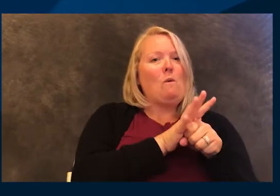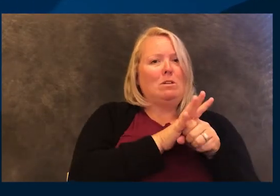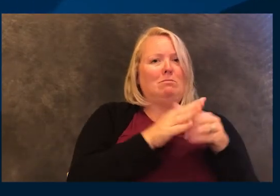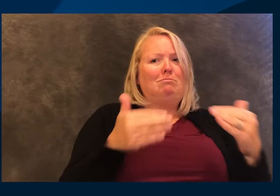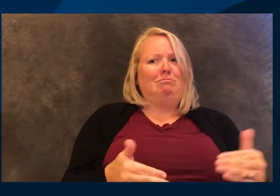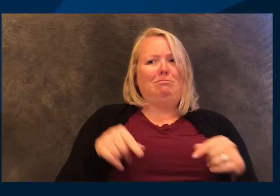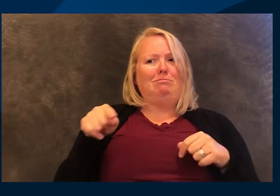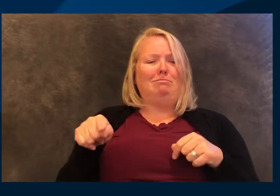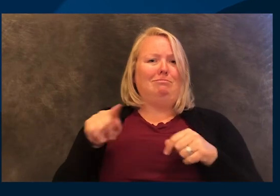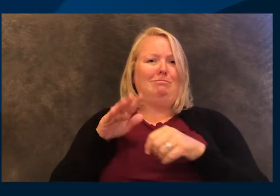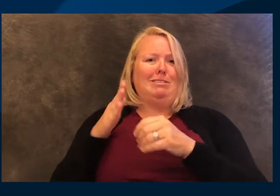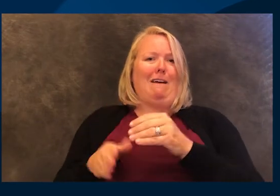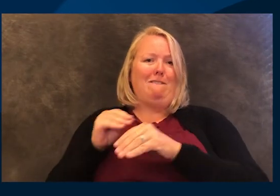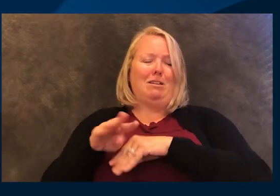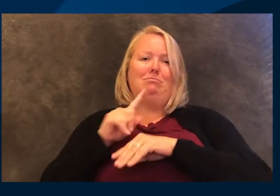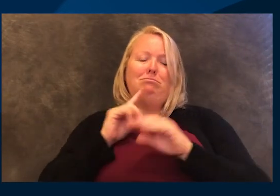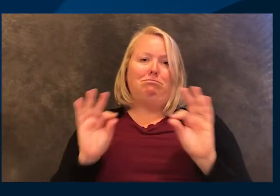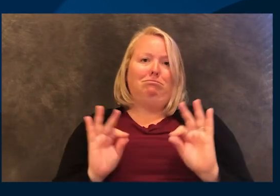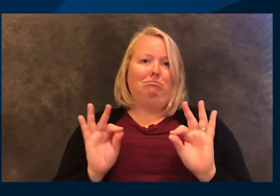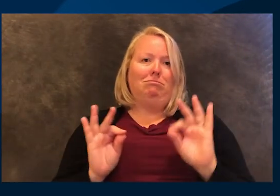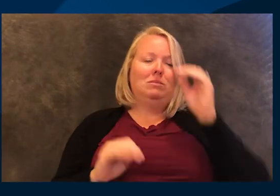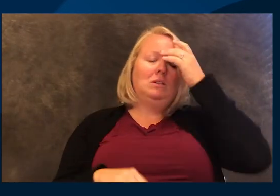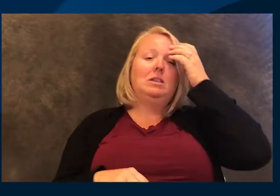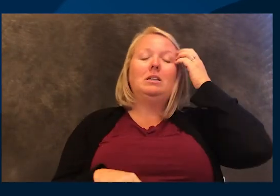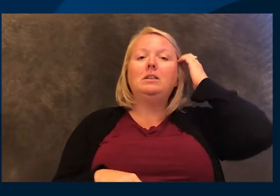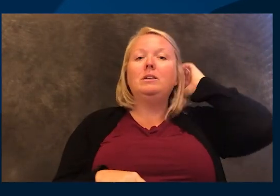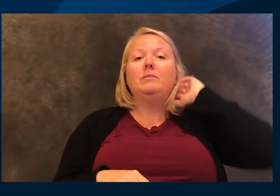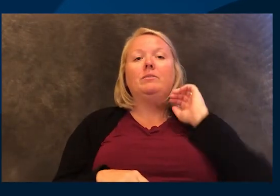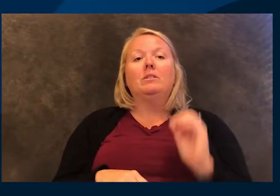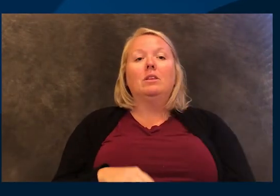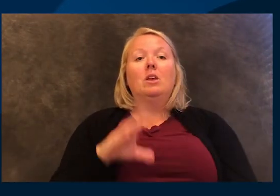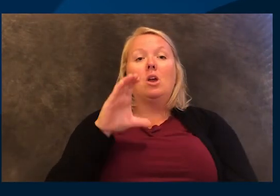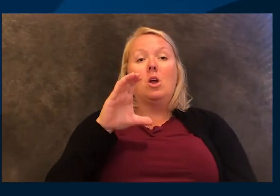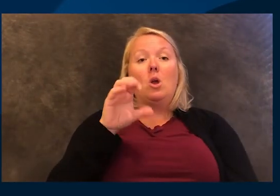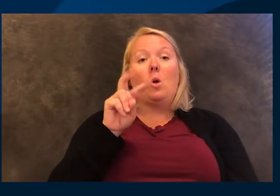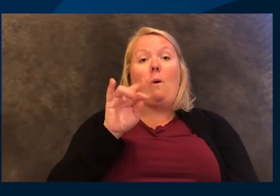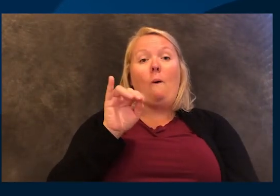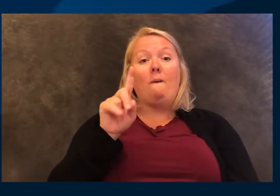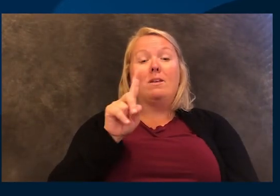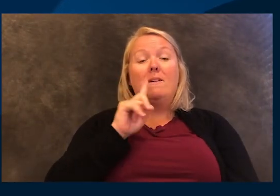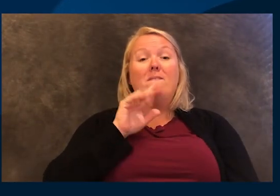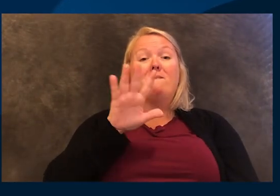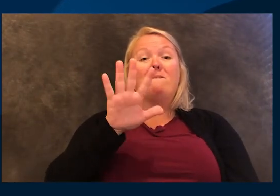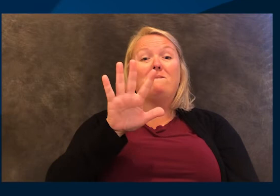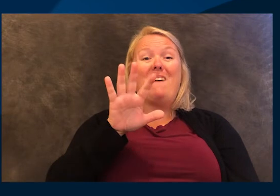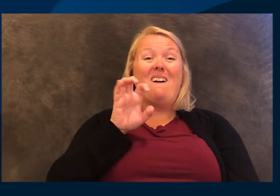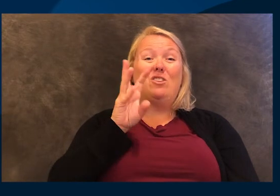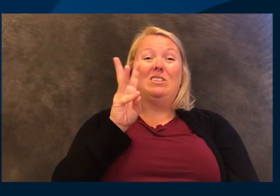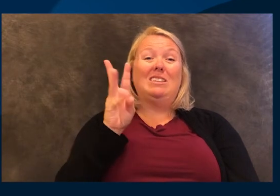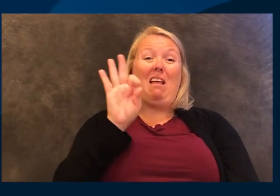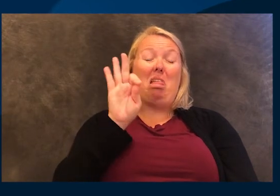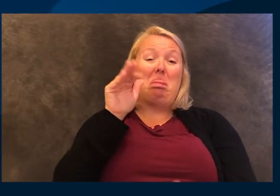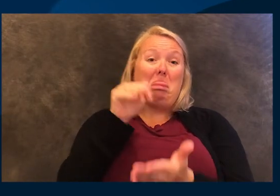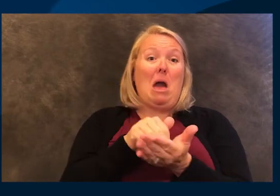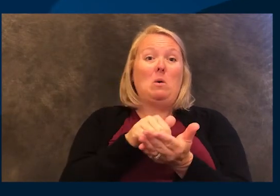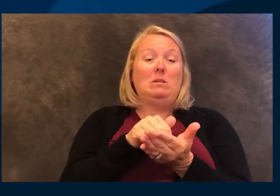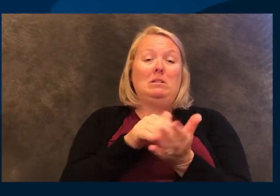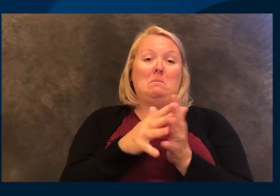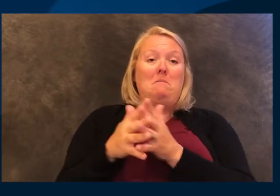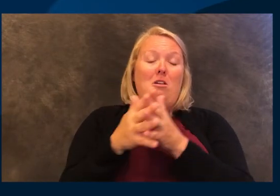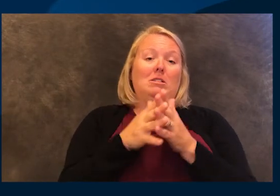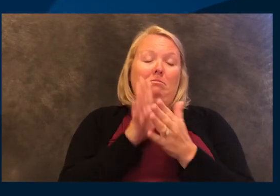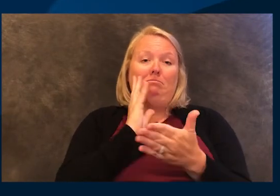health. COVID-19 has taken 569,000 American lives. The